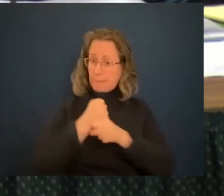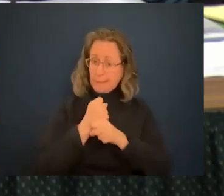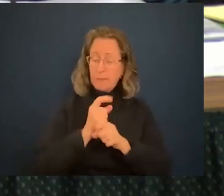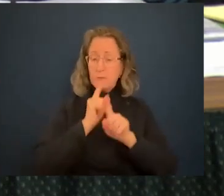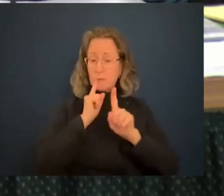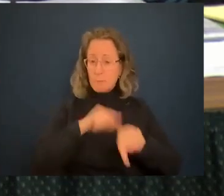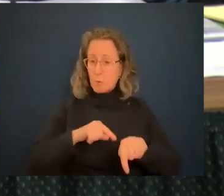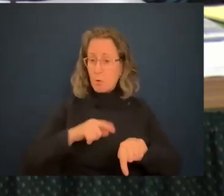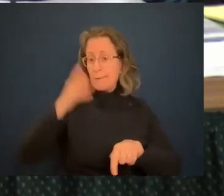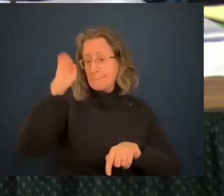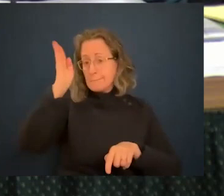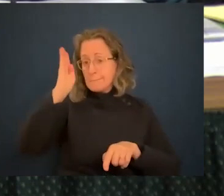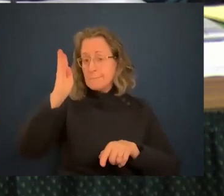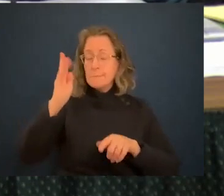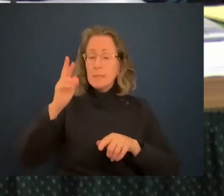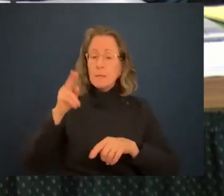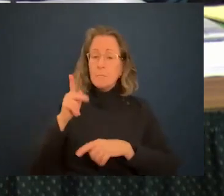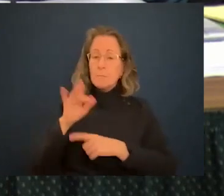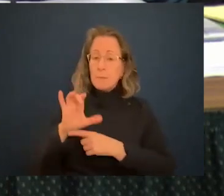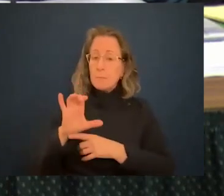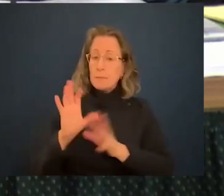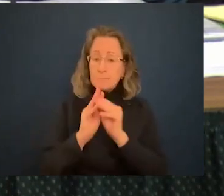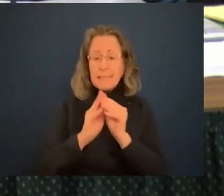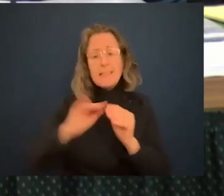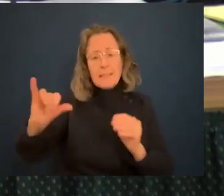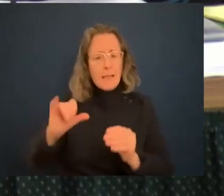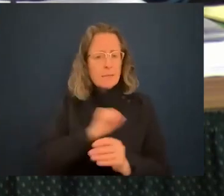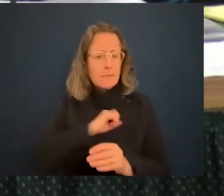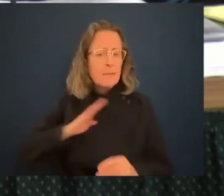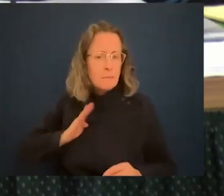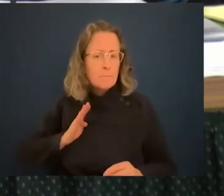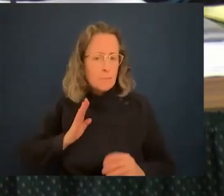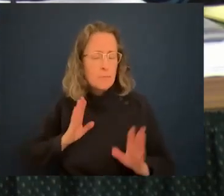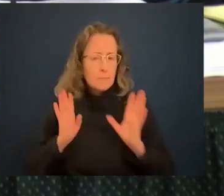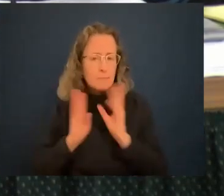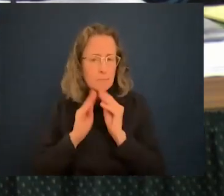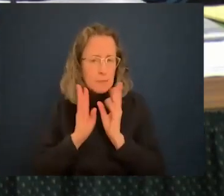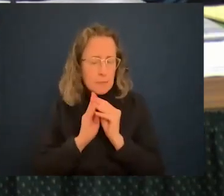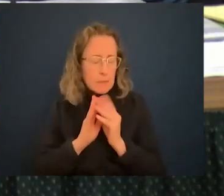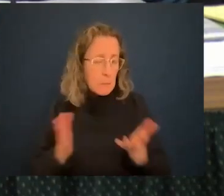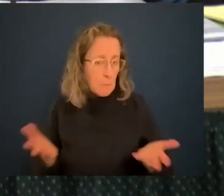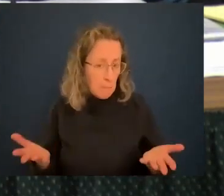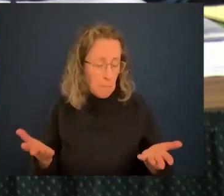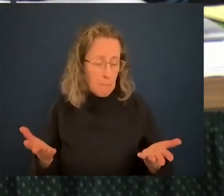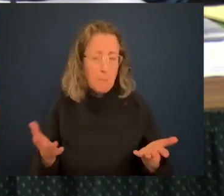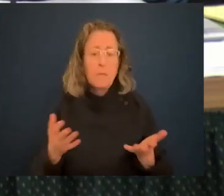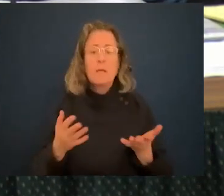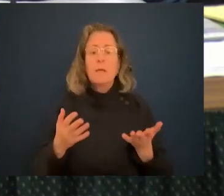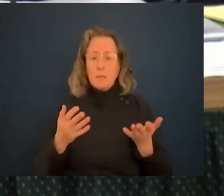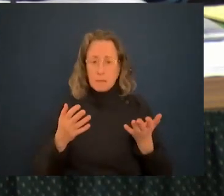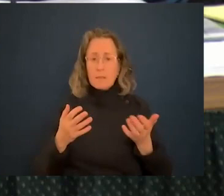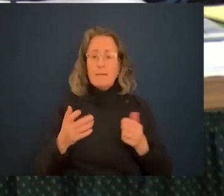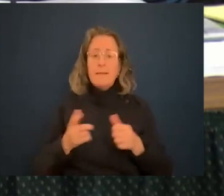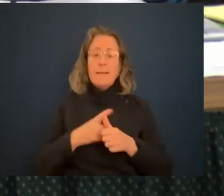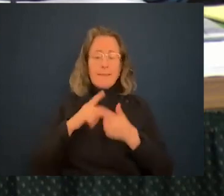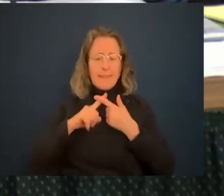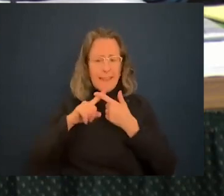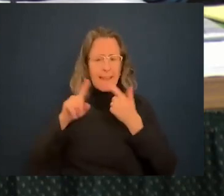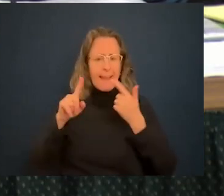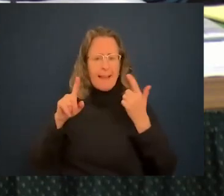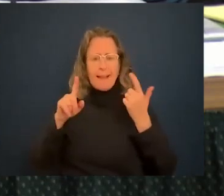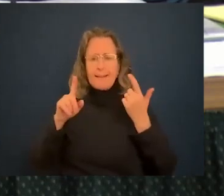probably in a select board meeting and then go and and flesh them out and see